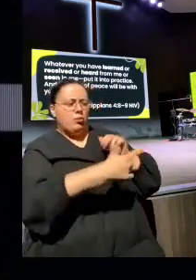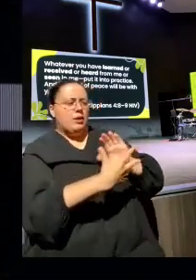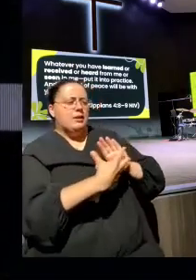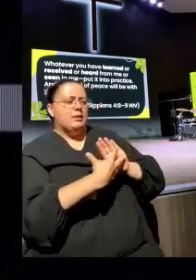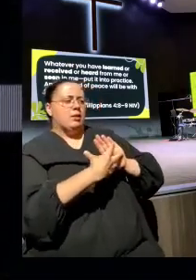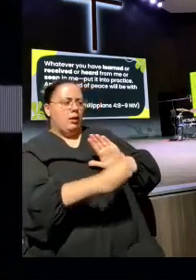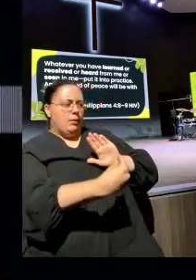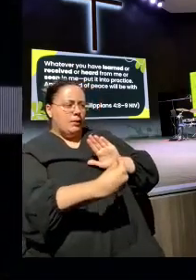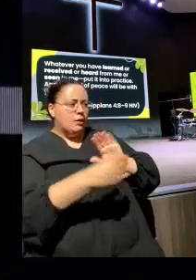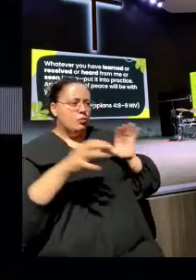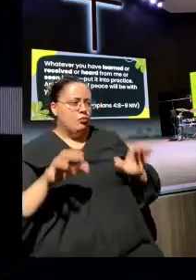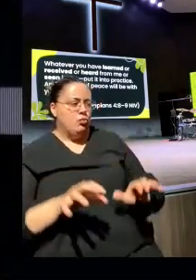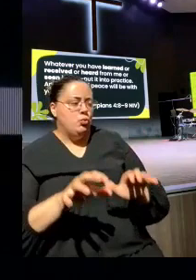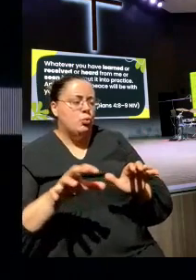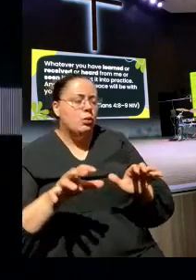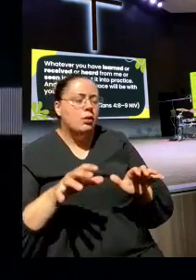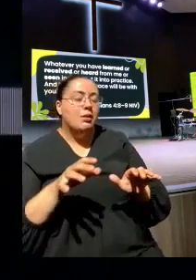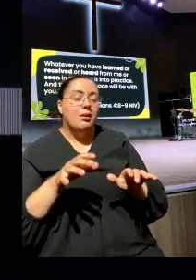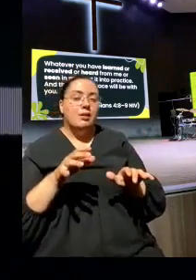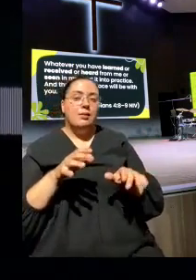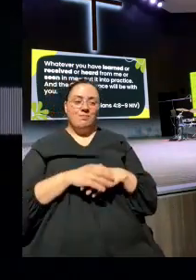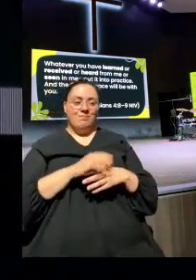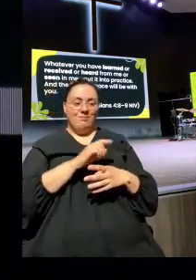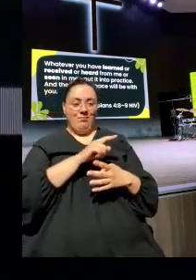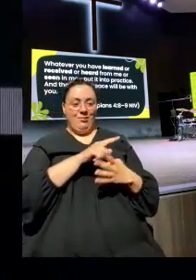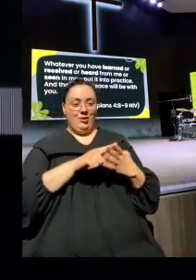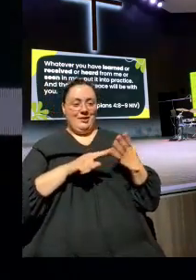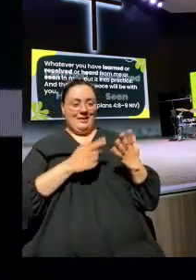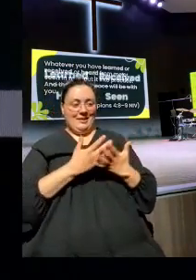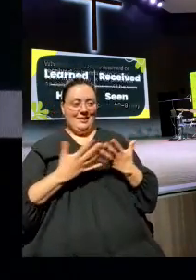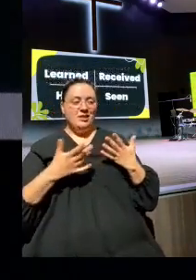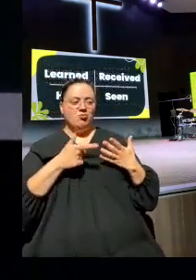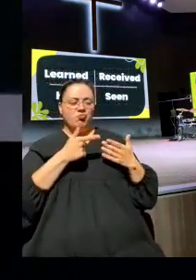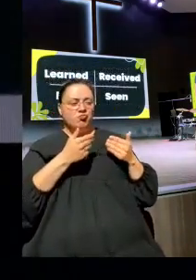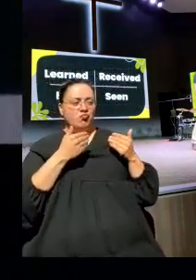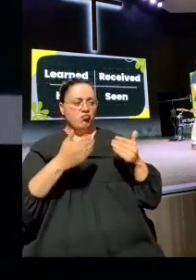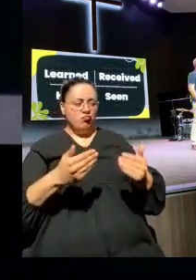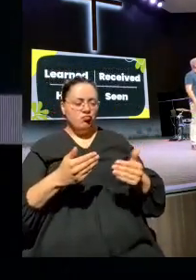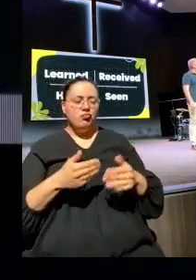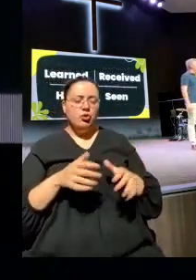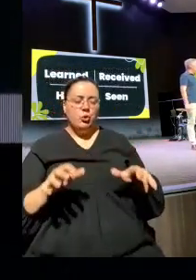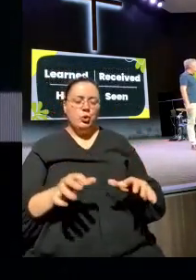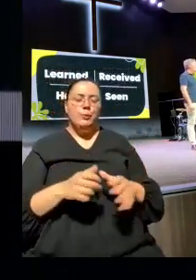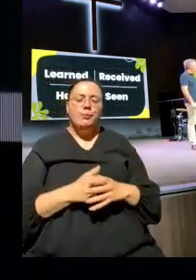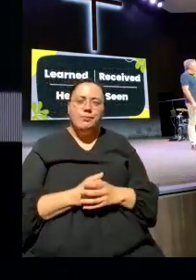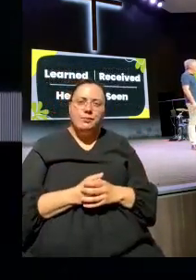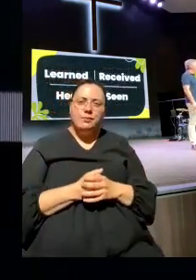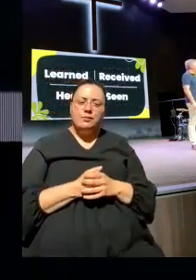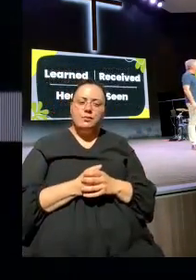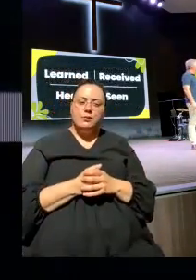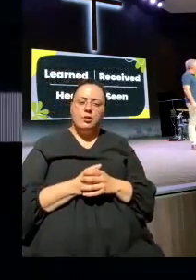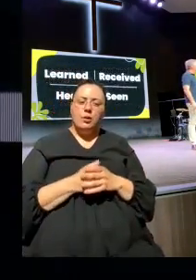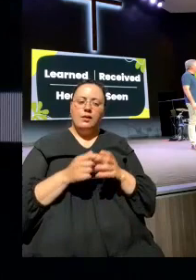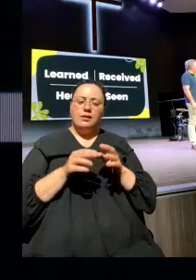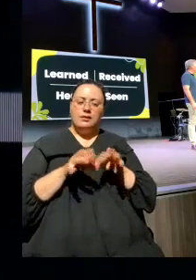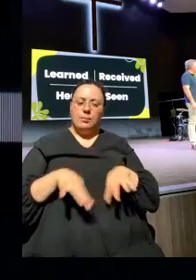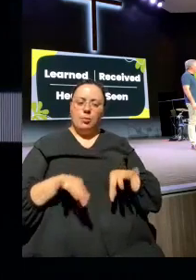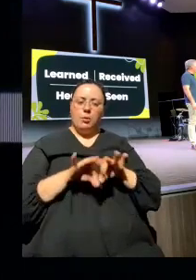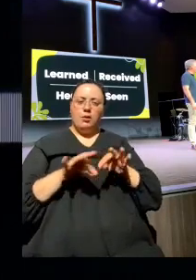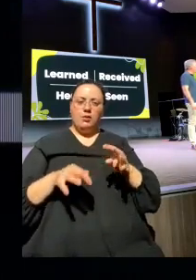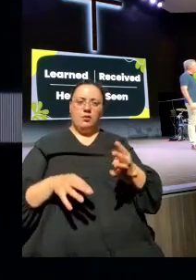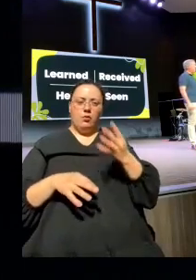Put into practice these things. So I thought it'd be good for us to really think about these four ways that